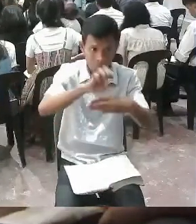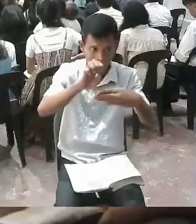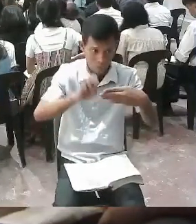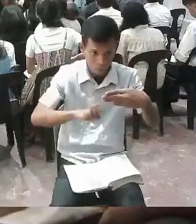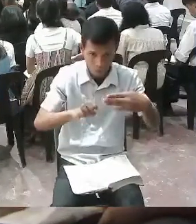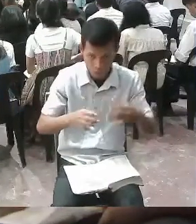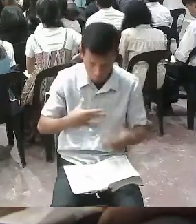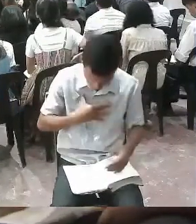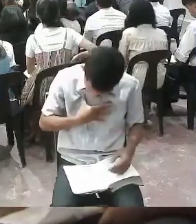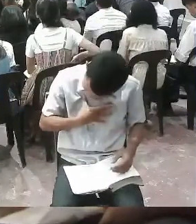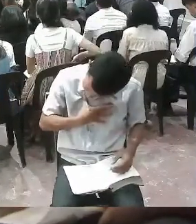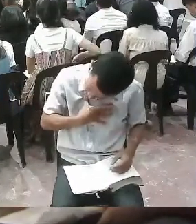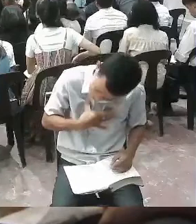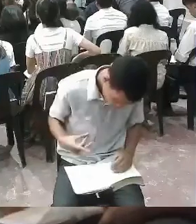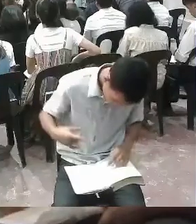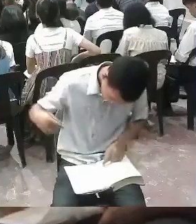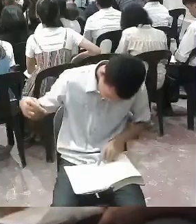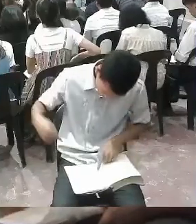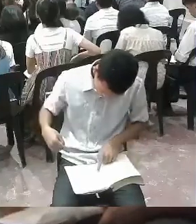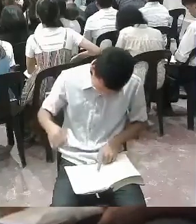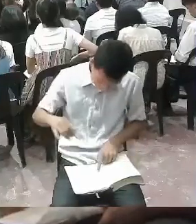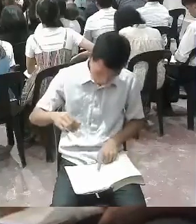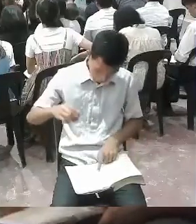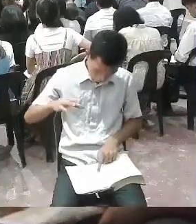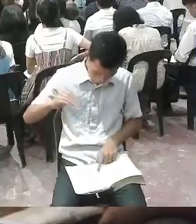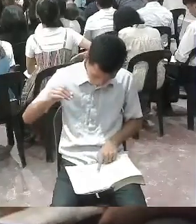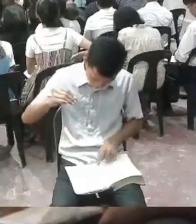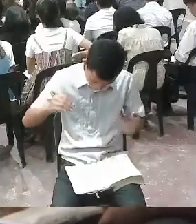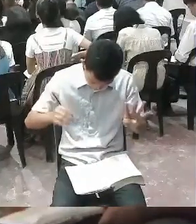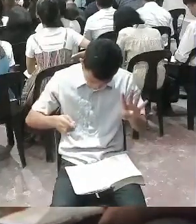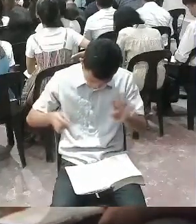this. And God